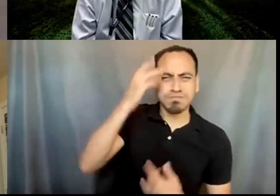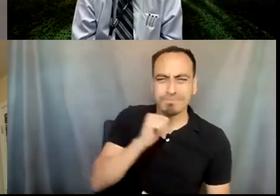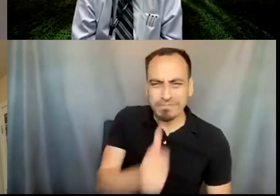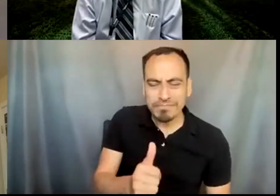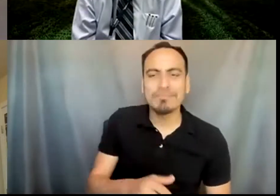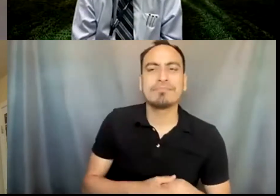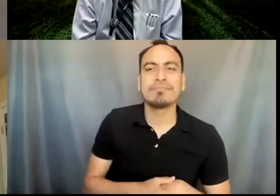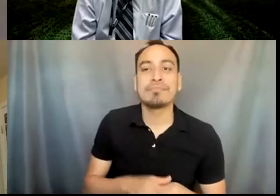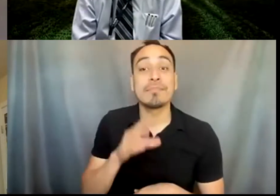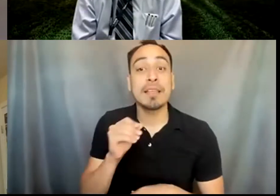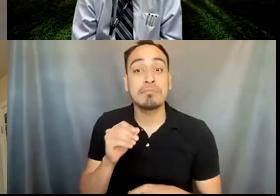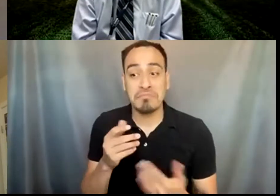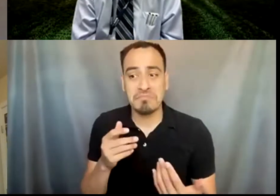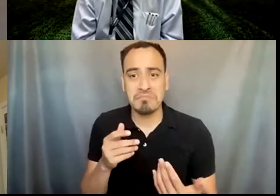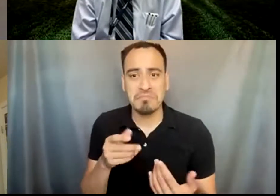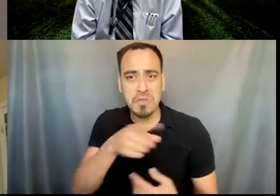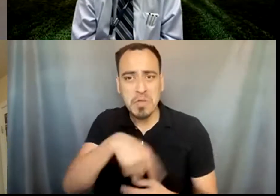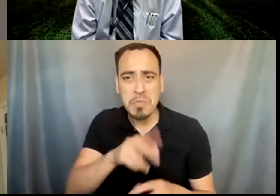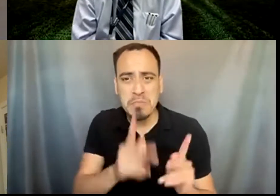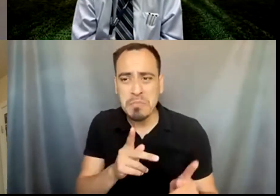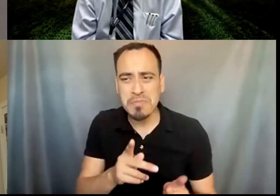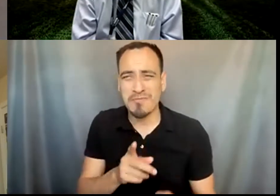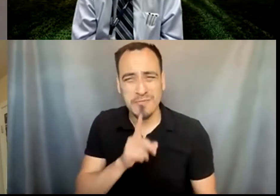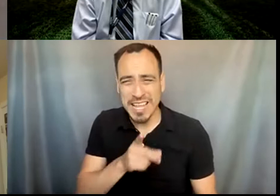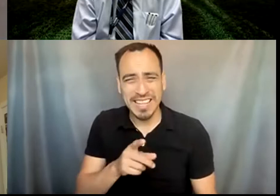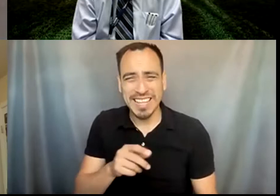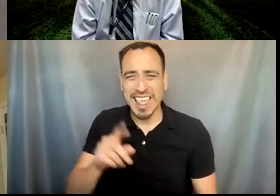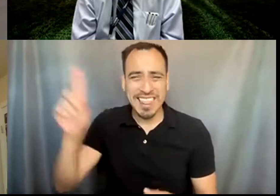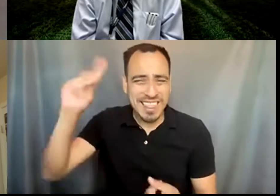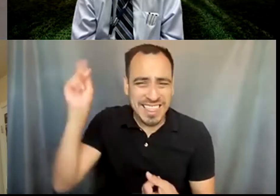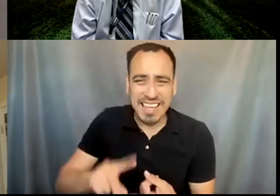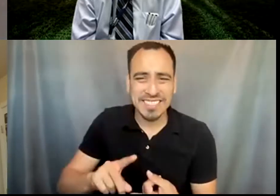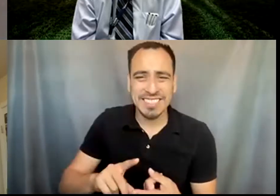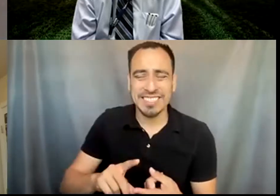infected after they've been vaccinated, it's significantly less,